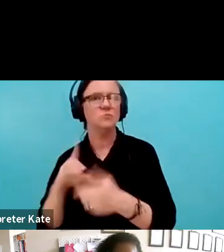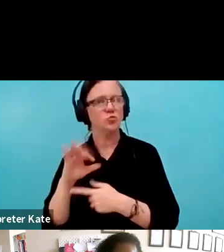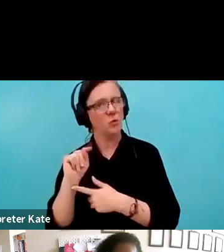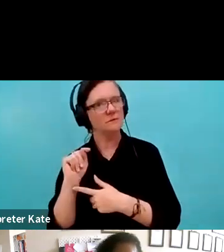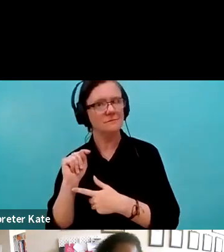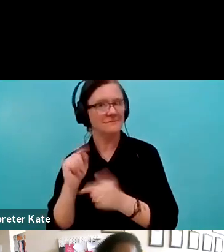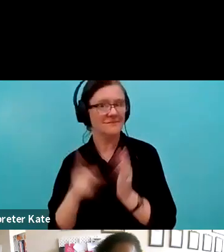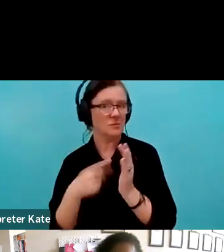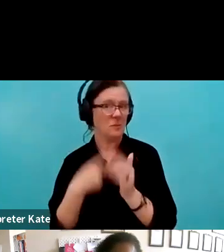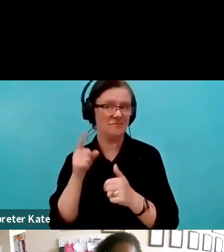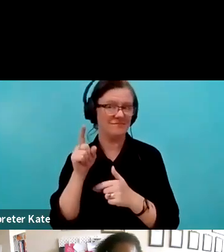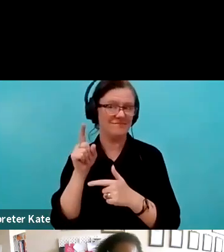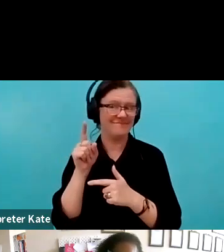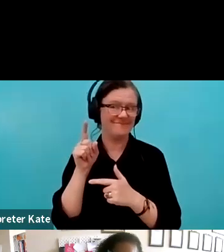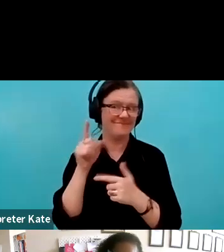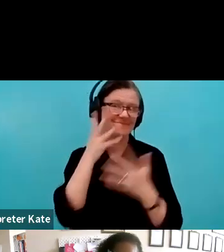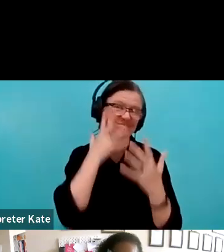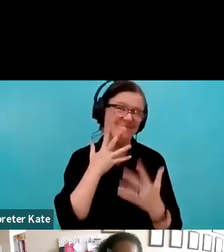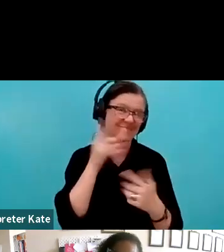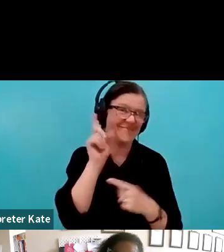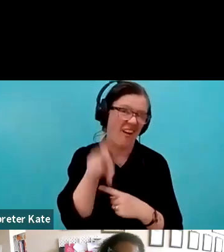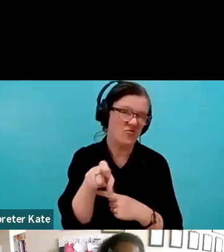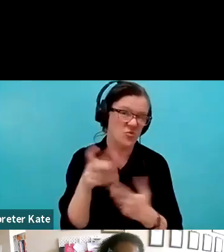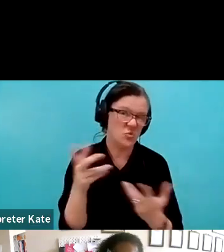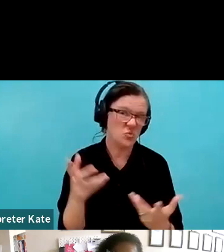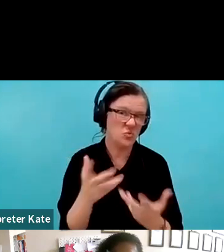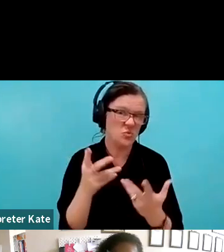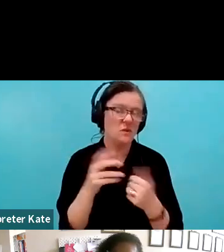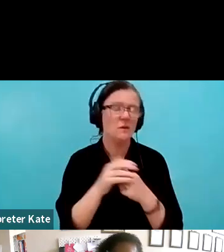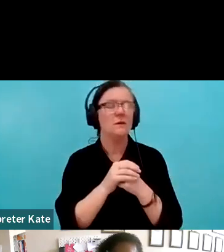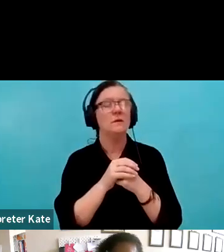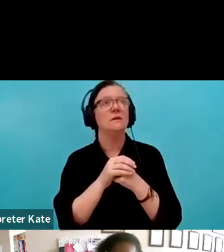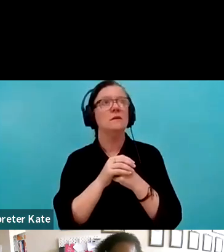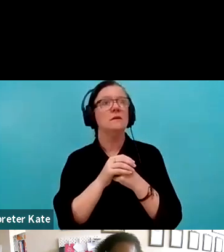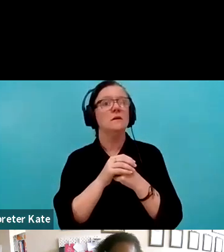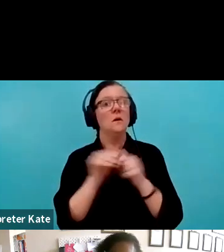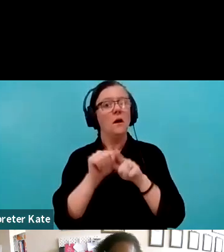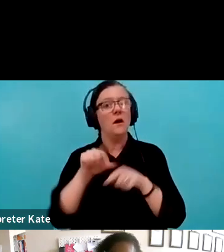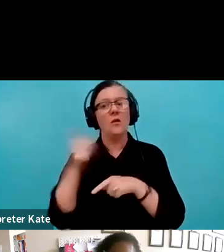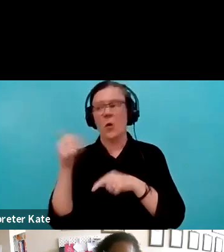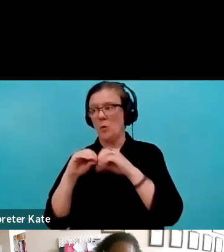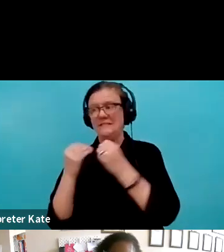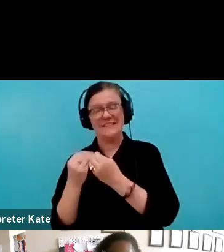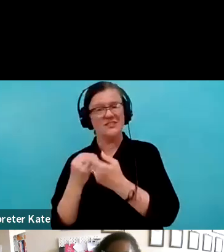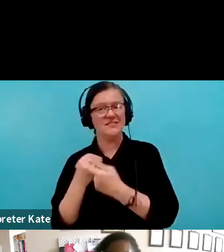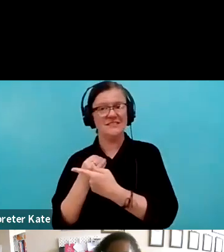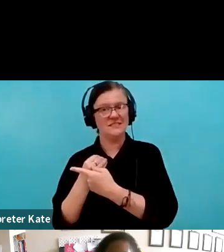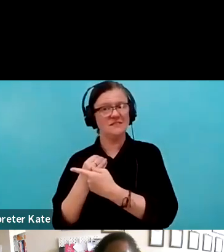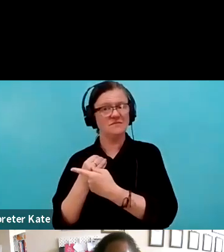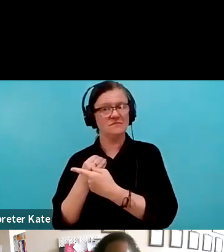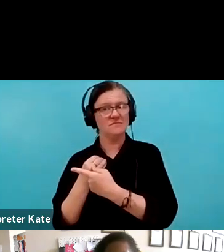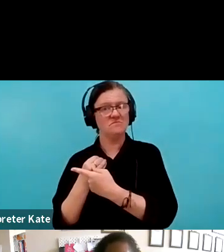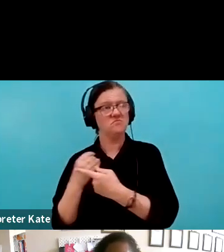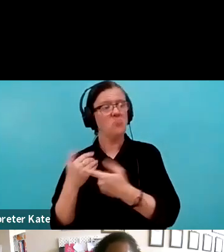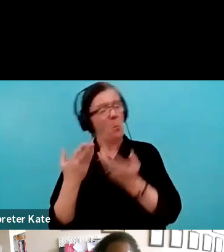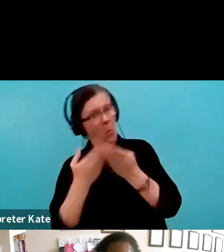sometimes that's what unfortunately has had to happen. And then there are other organizations, quite frankly, that feel more